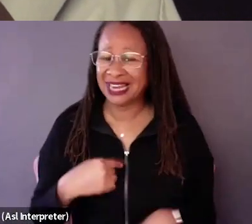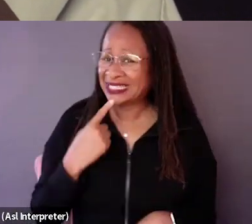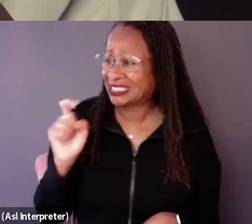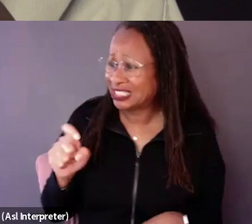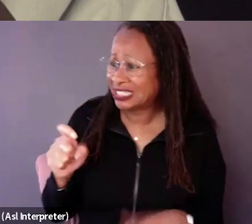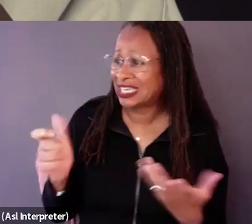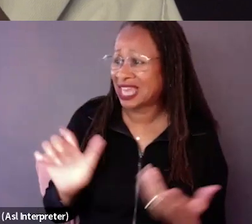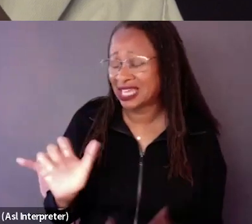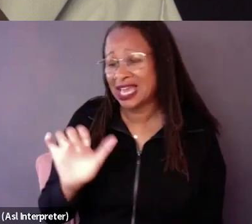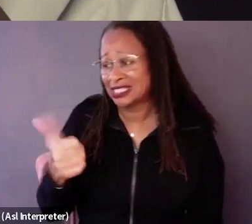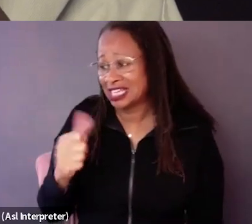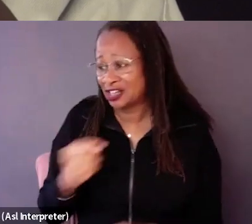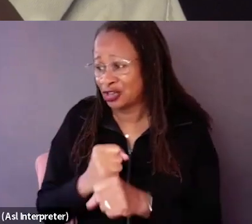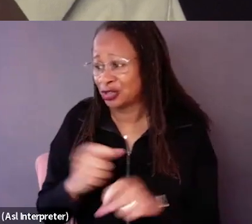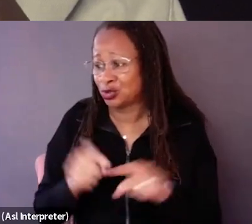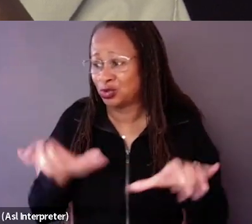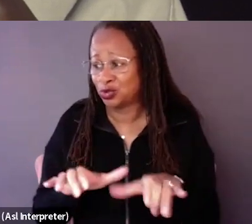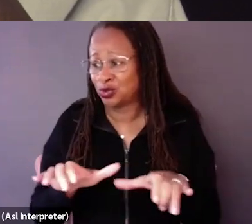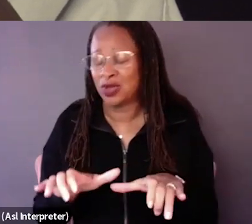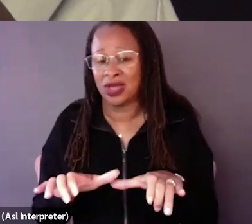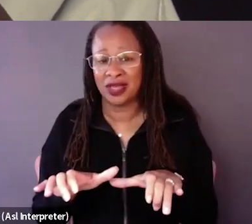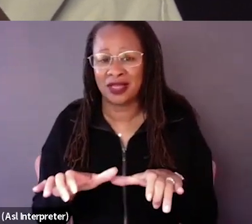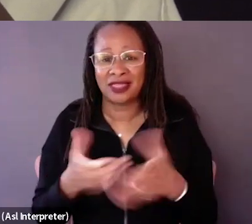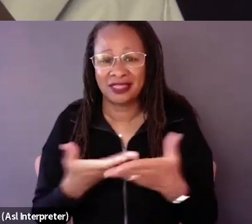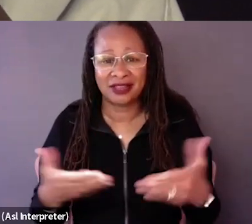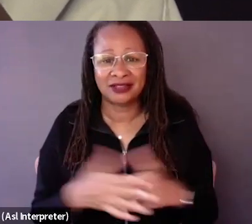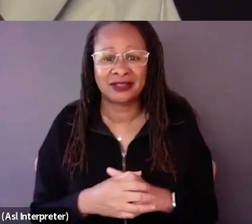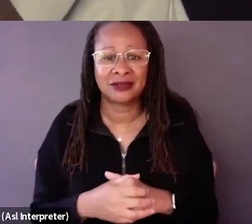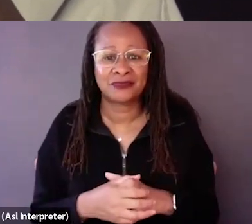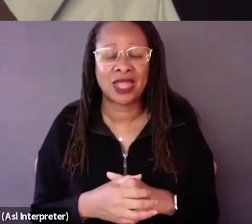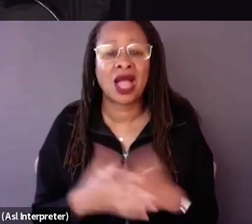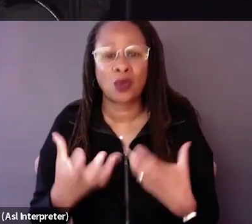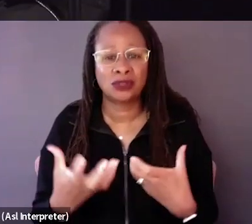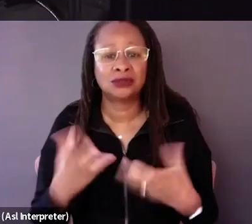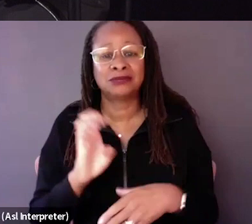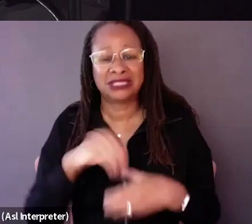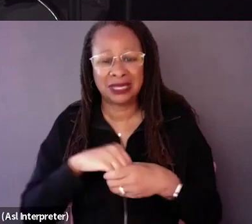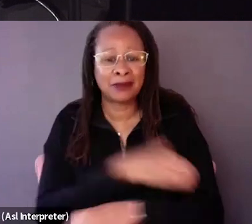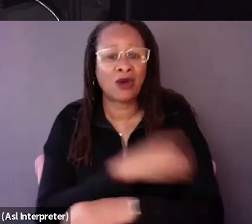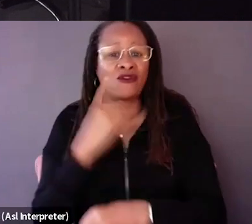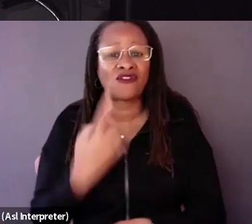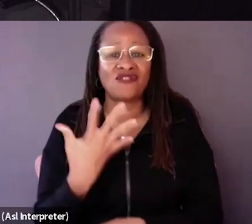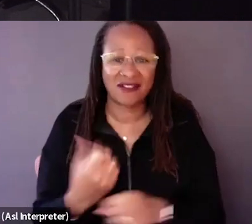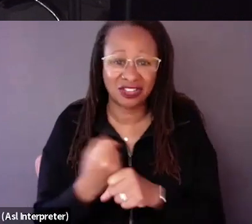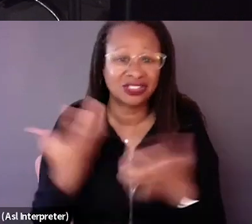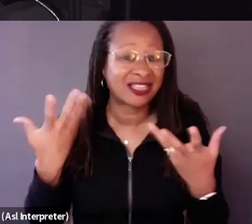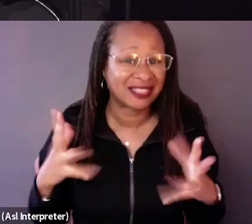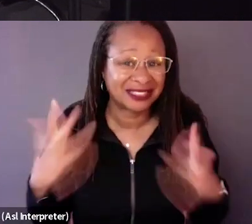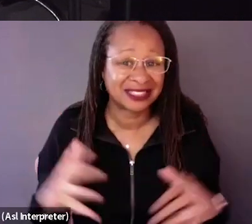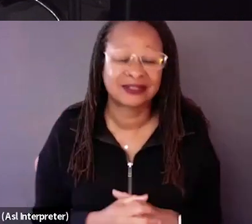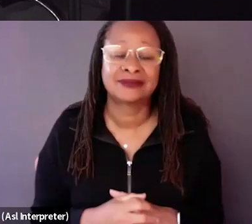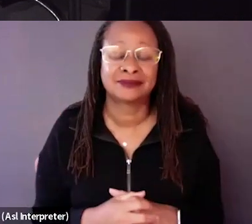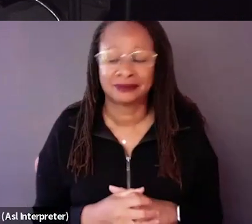what will you do in the 5 years? And he's like, I'll return the country to the people. I want